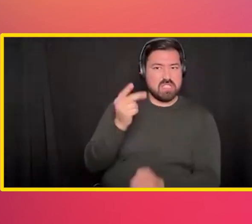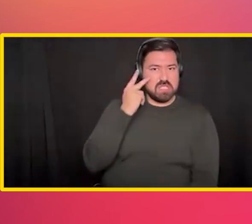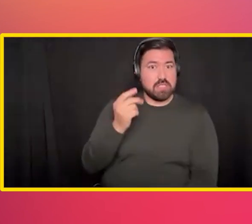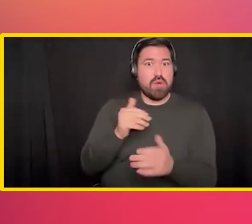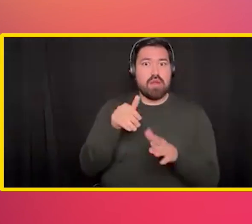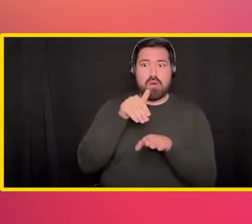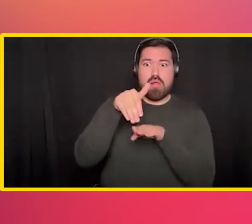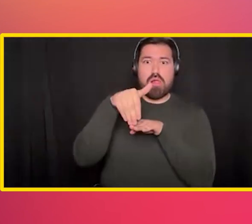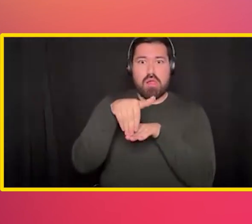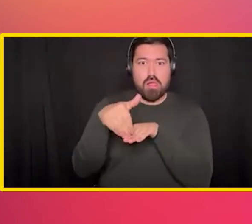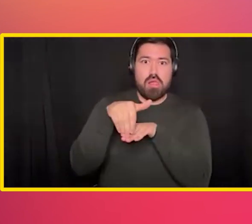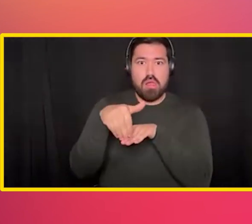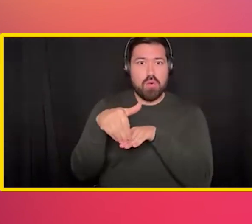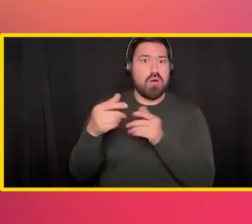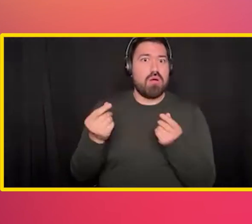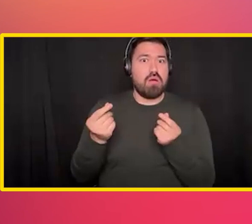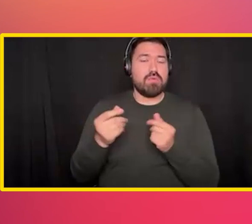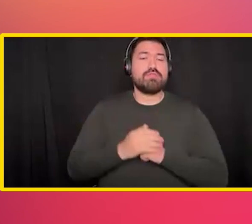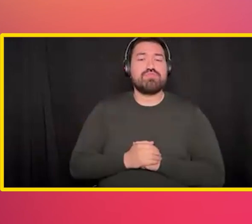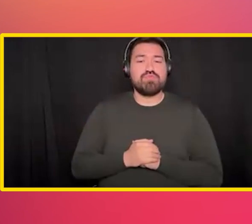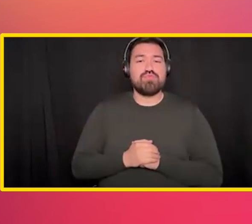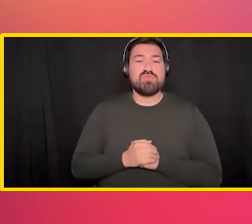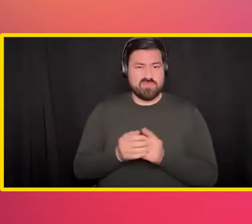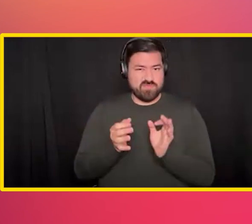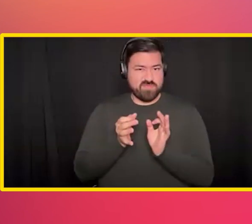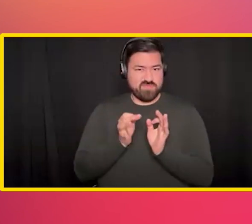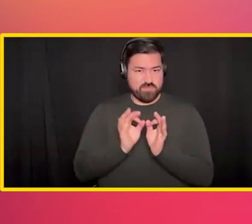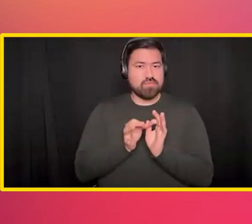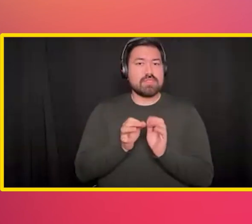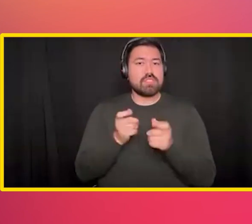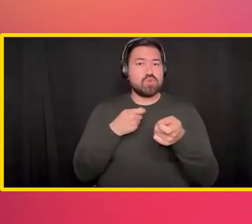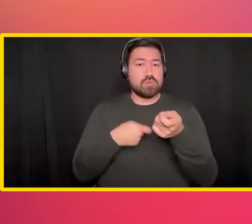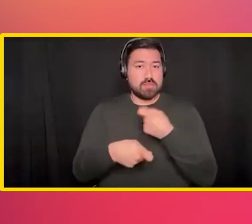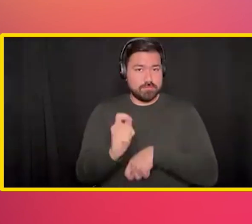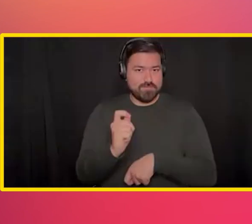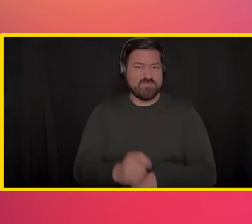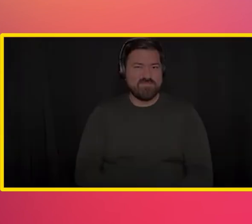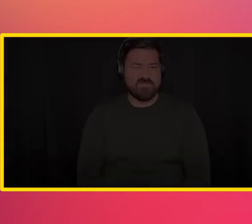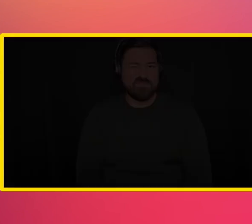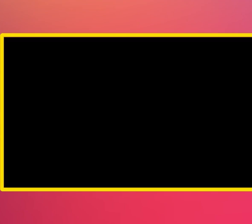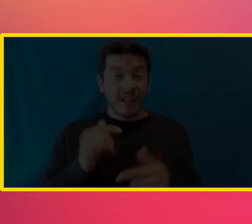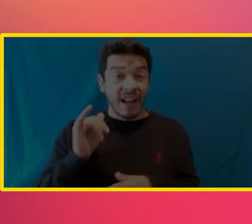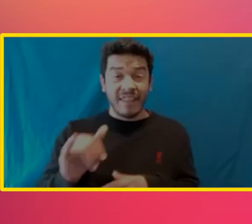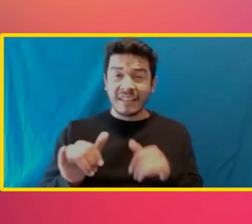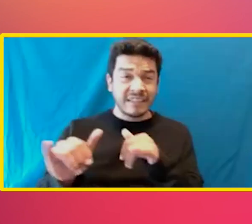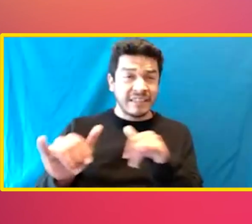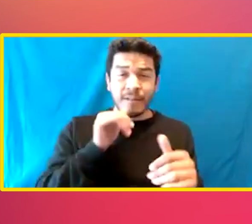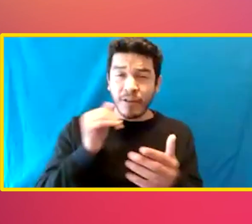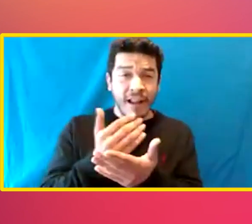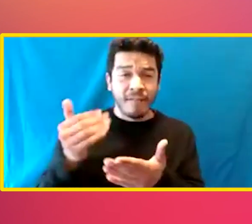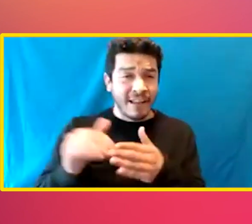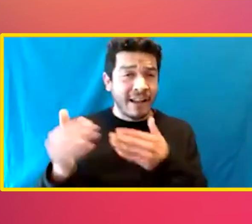the cliff as to whether or not our rule of law is going to hold, and and that goes for everything in our country, and